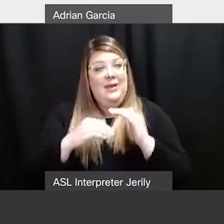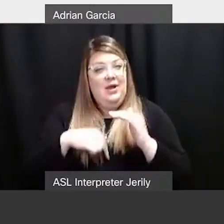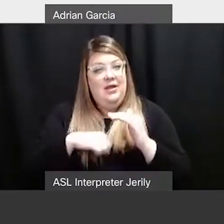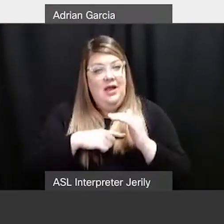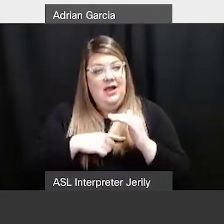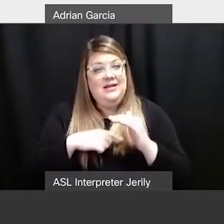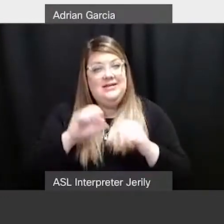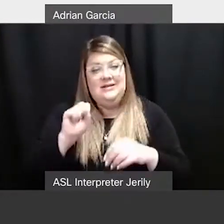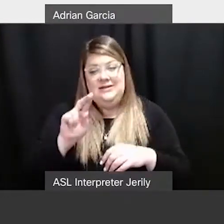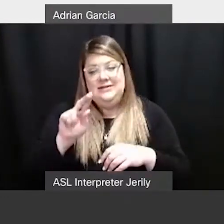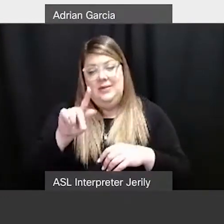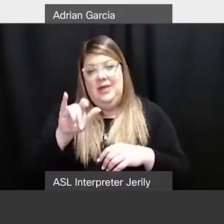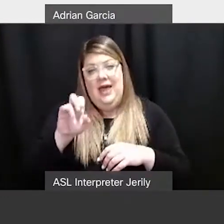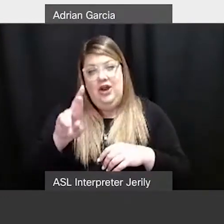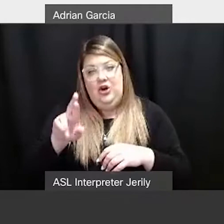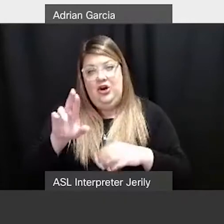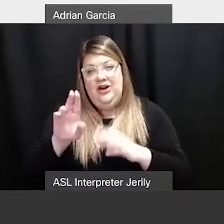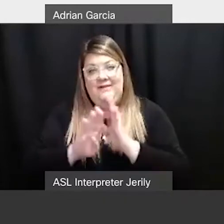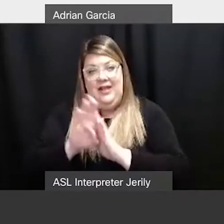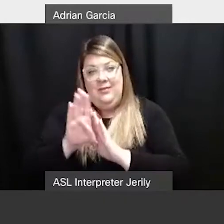at